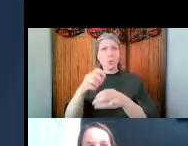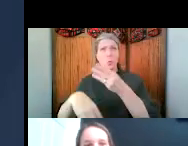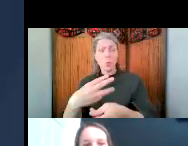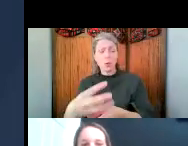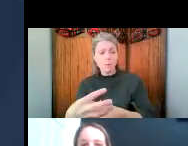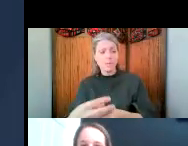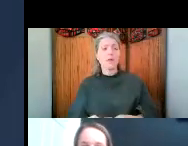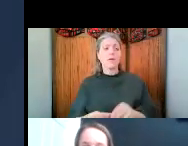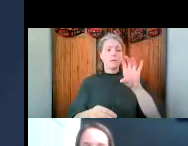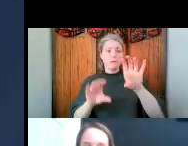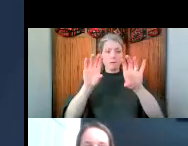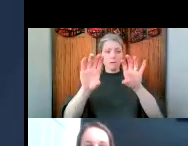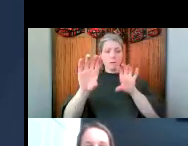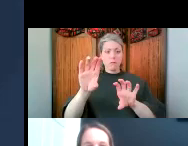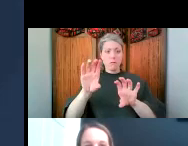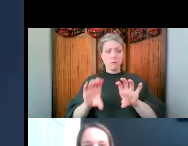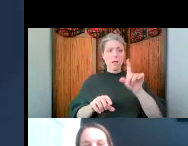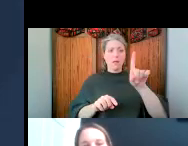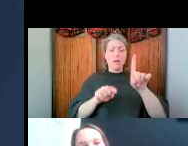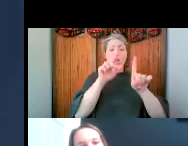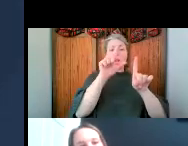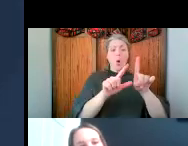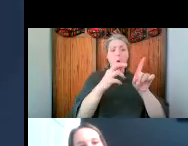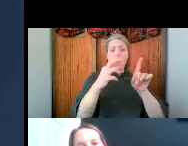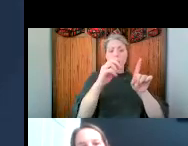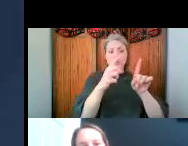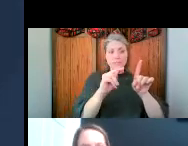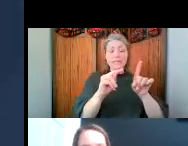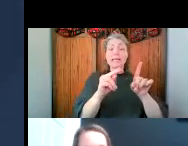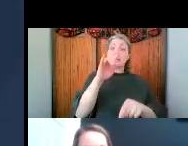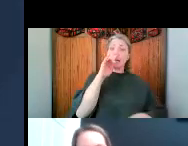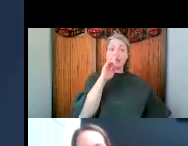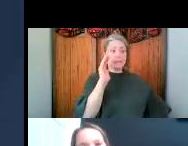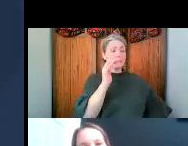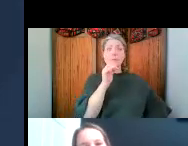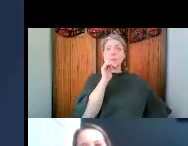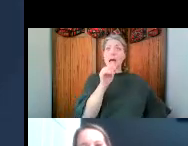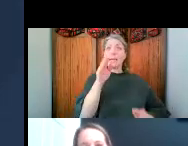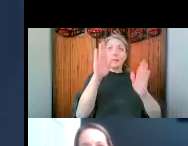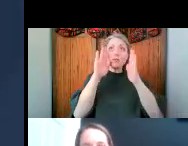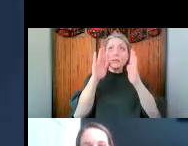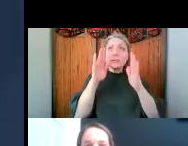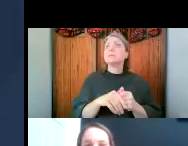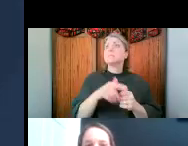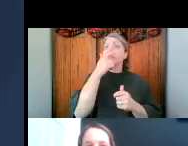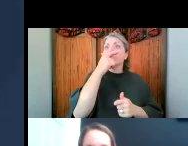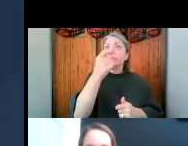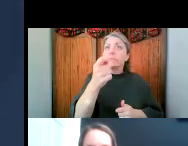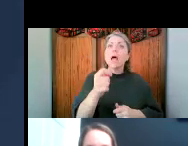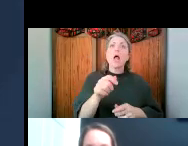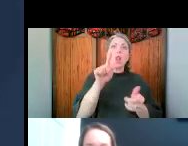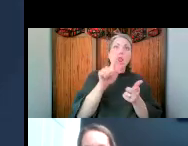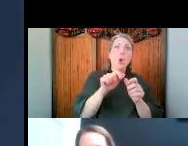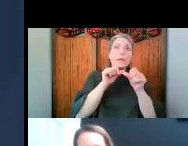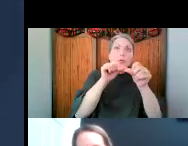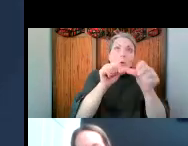categories. For low registration, we might see kids who appear uninterested, have low endurance, and often miss information in